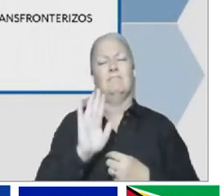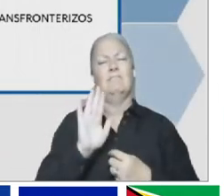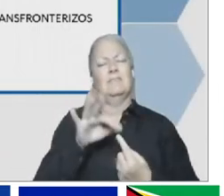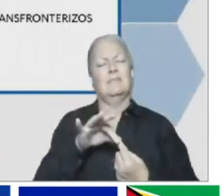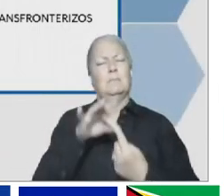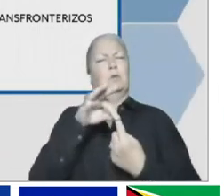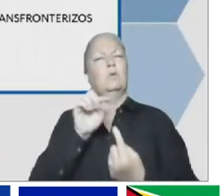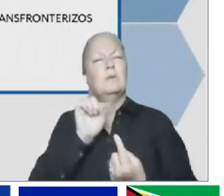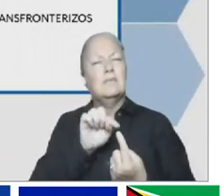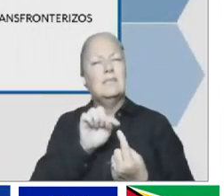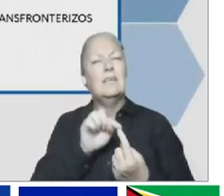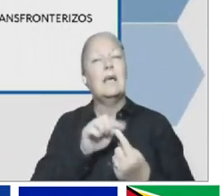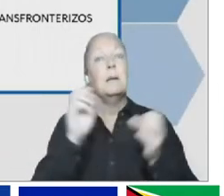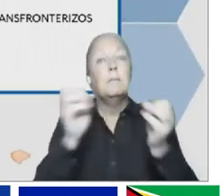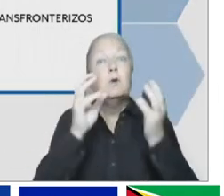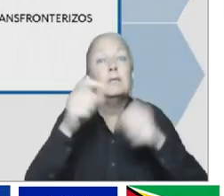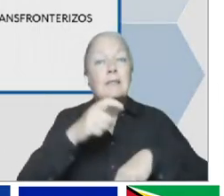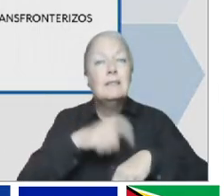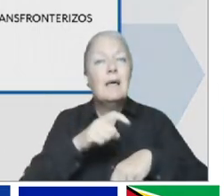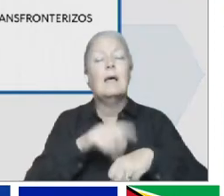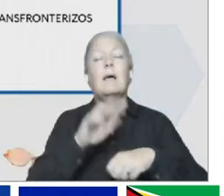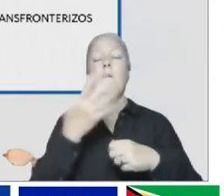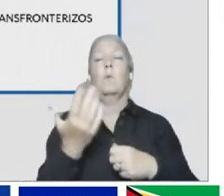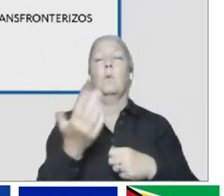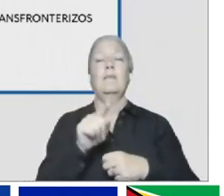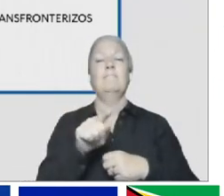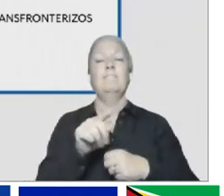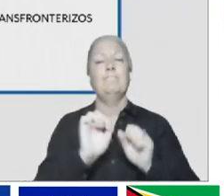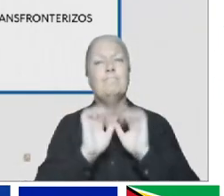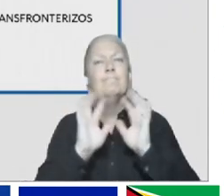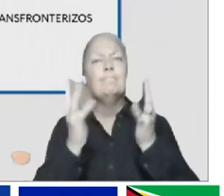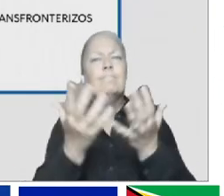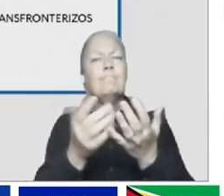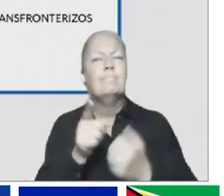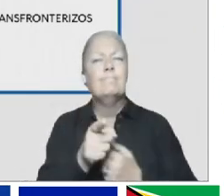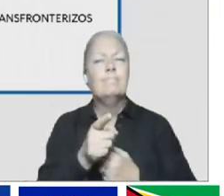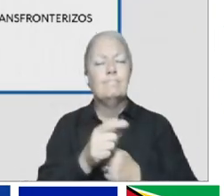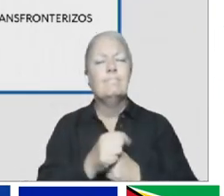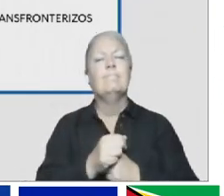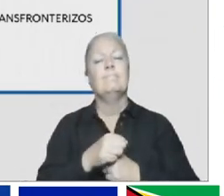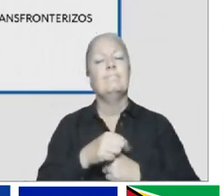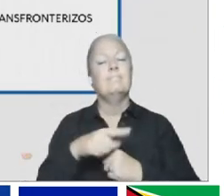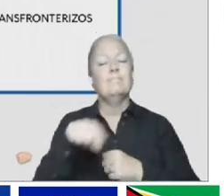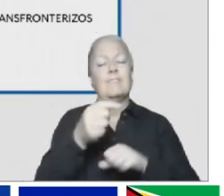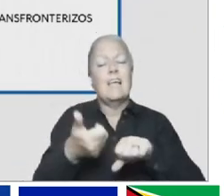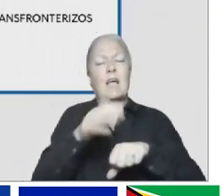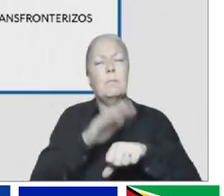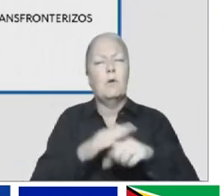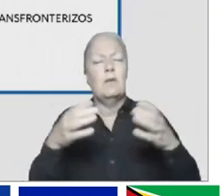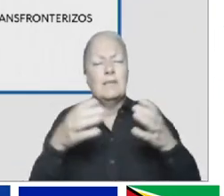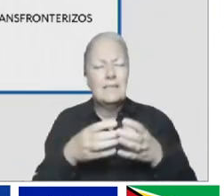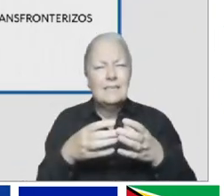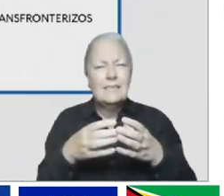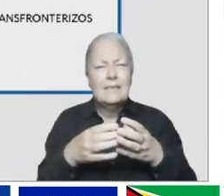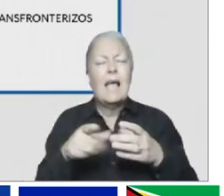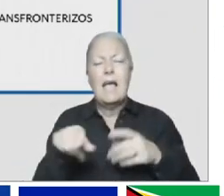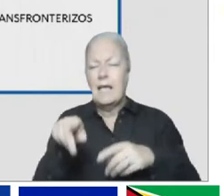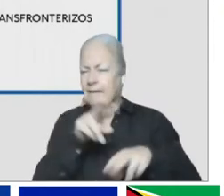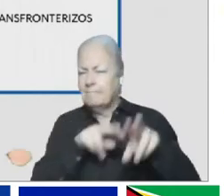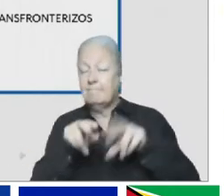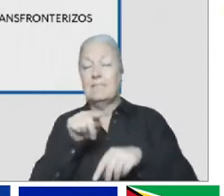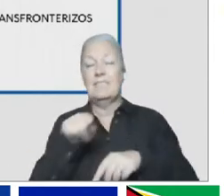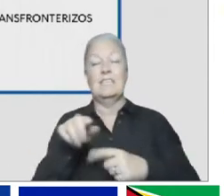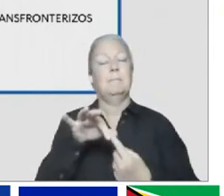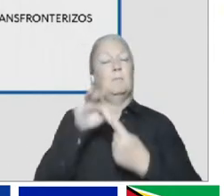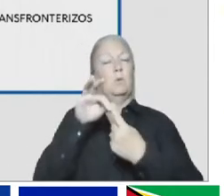pandemic. Our expert group from different topics has been key to face the situation. In turn, over 50 experts